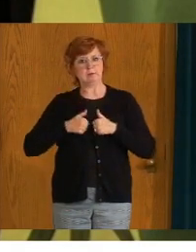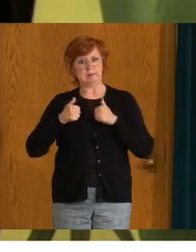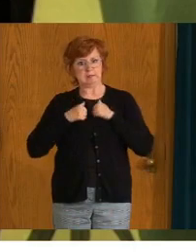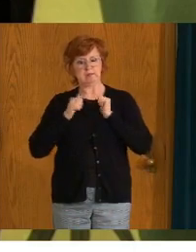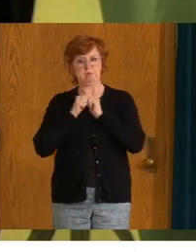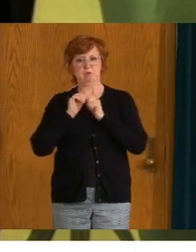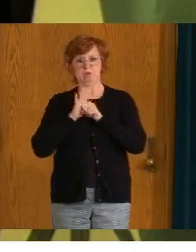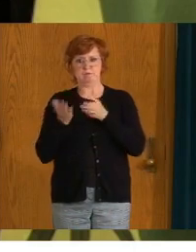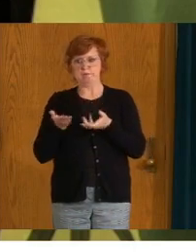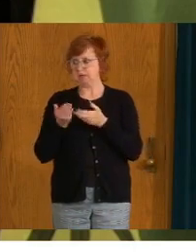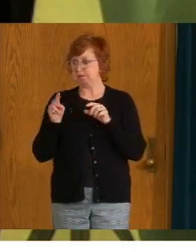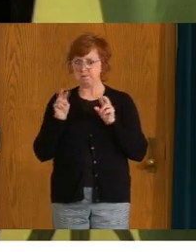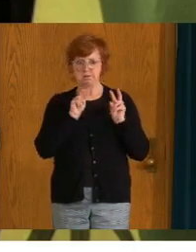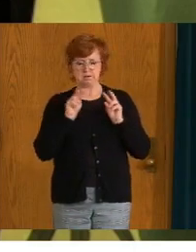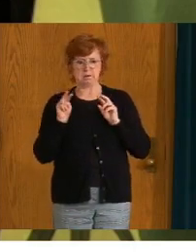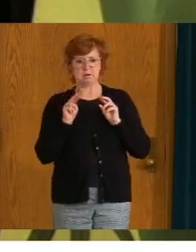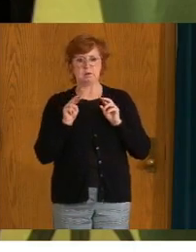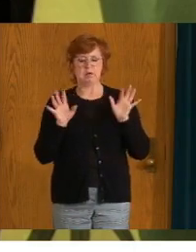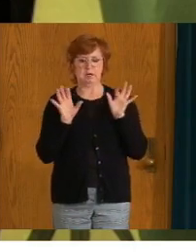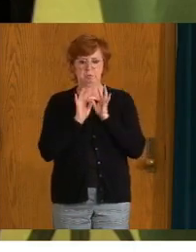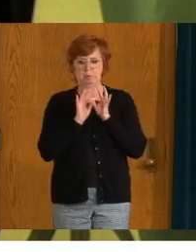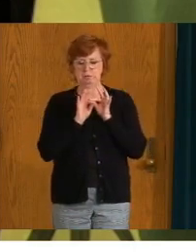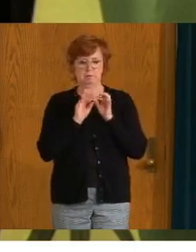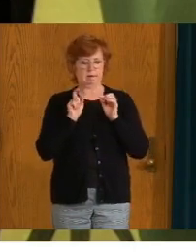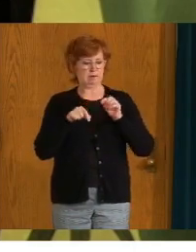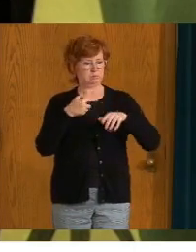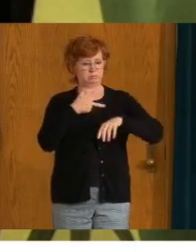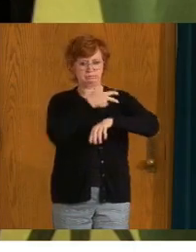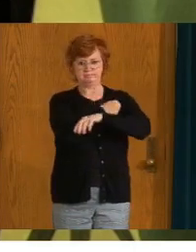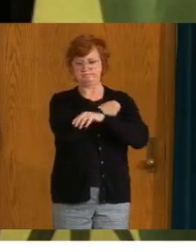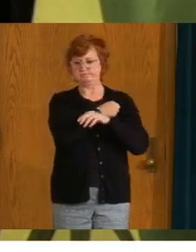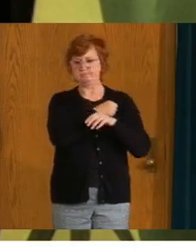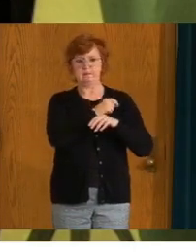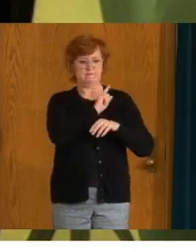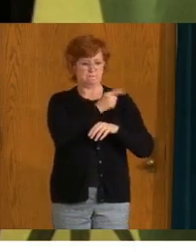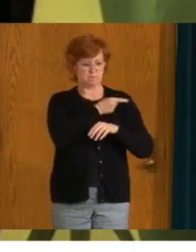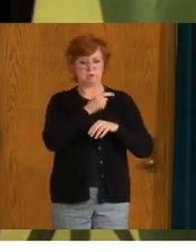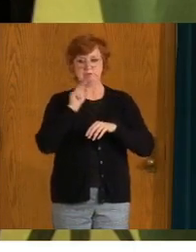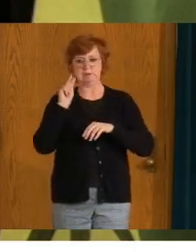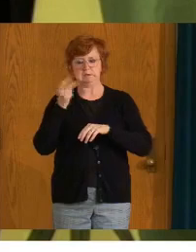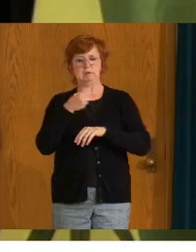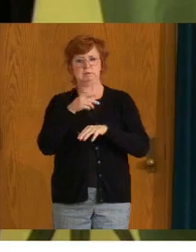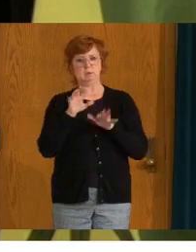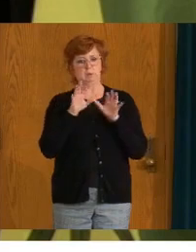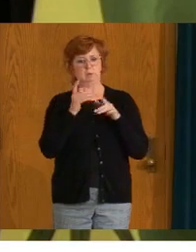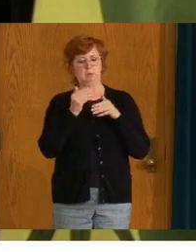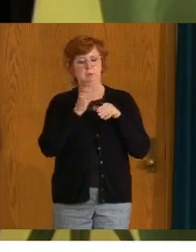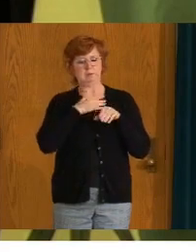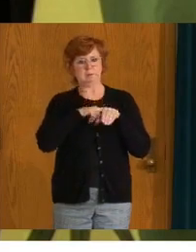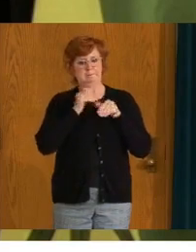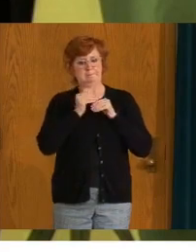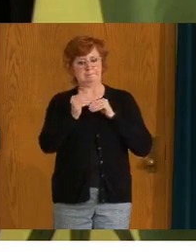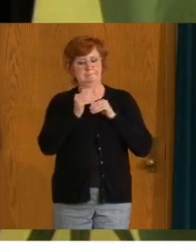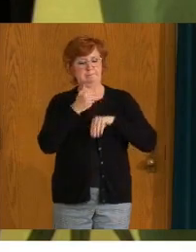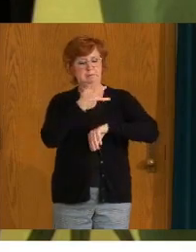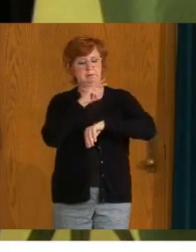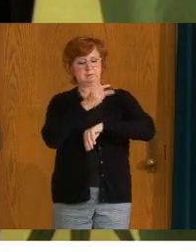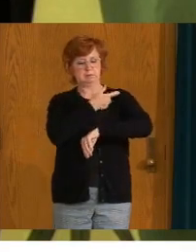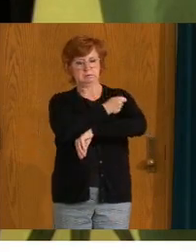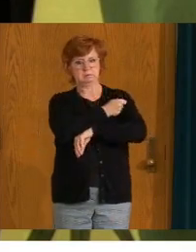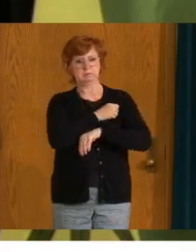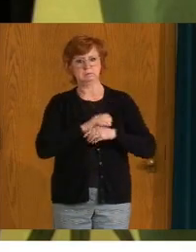is to receive your full sequence of vaccinations. Your first shot, wait your allocated time period, and then receive